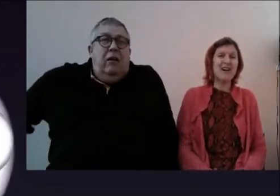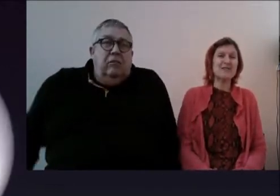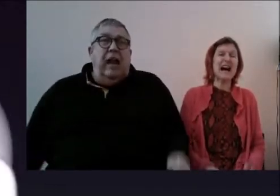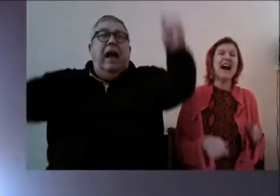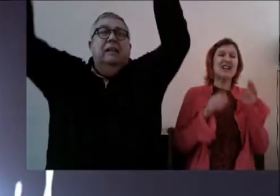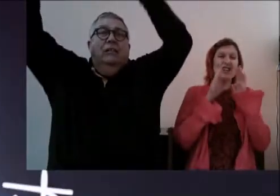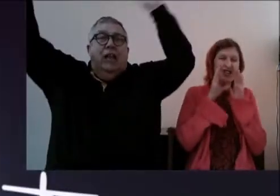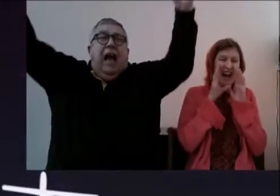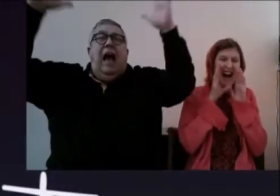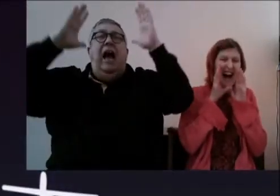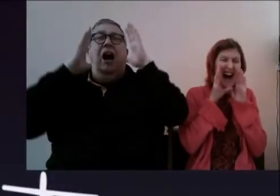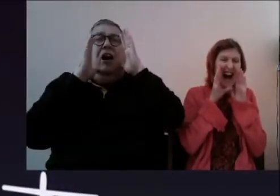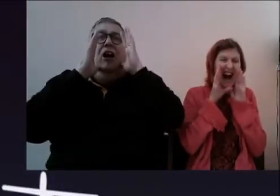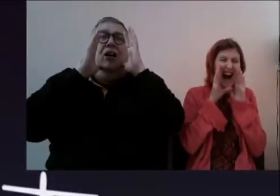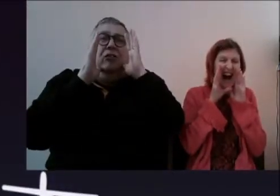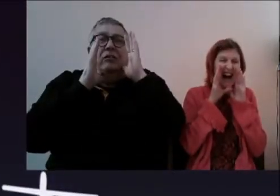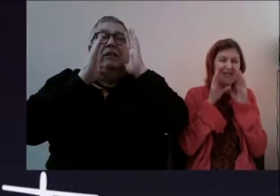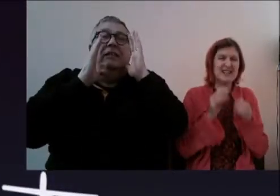Sound and